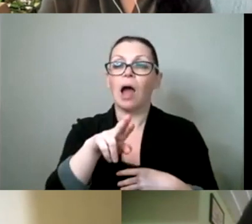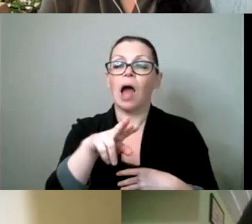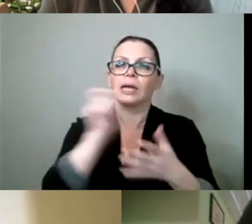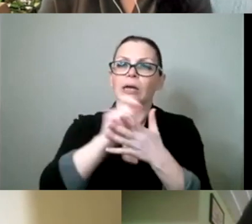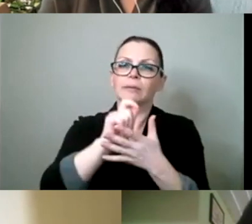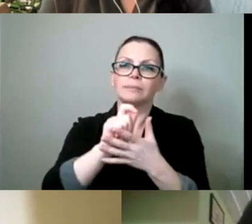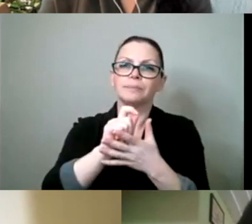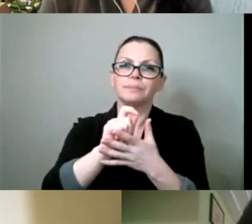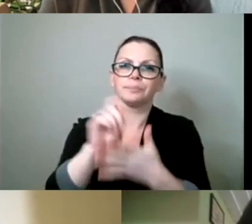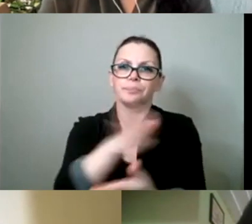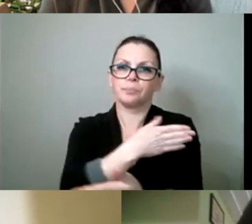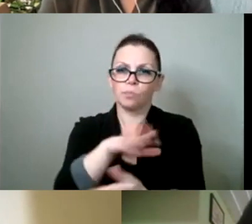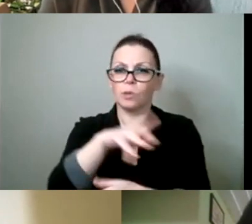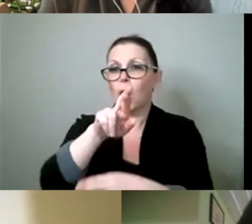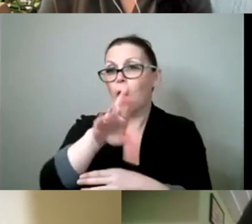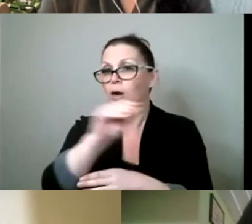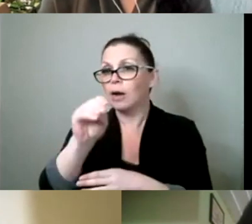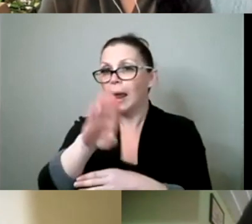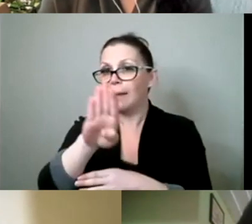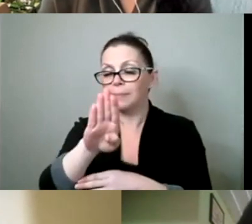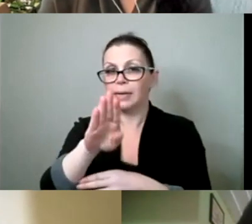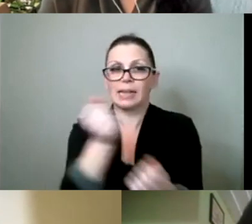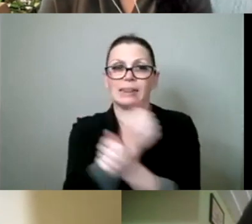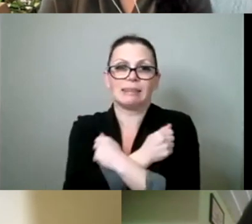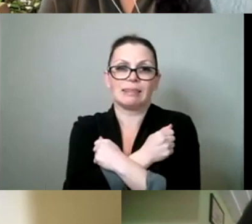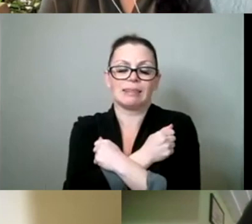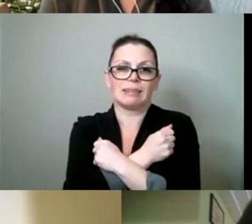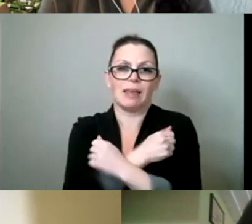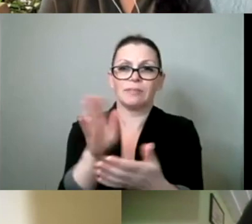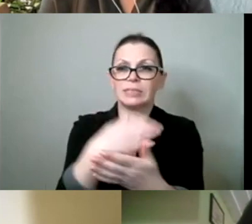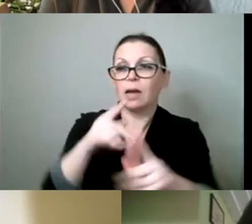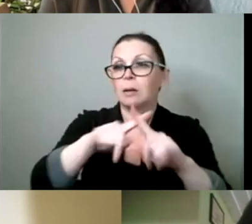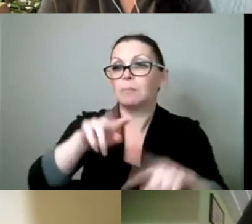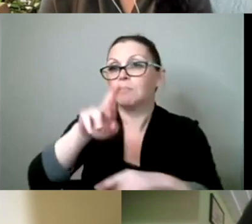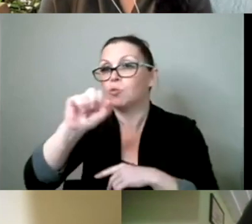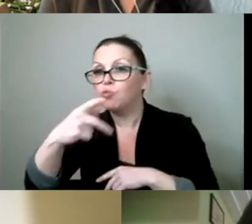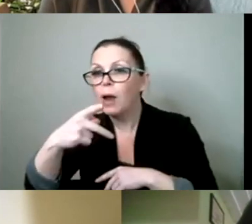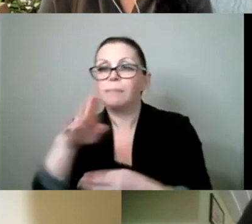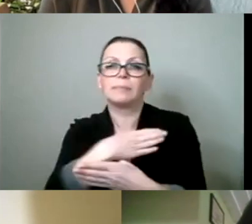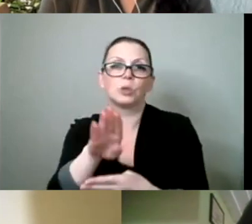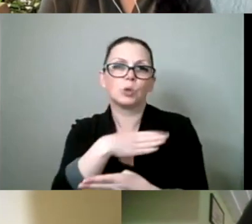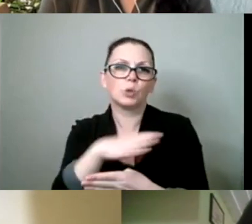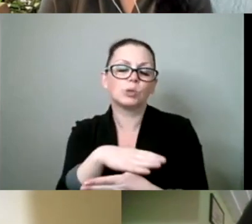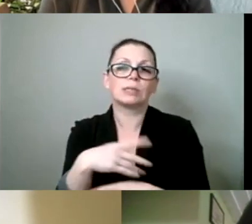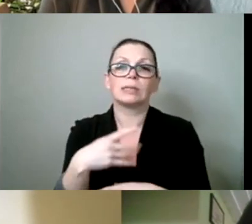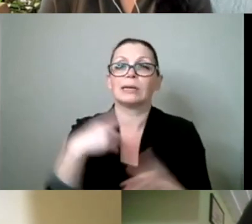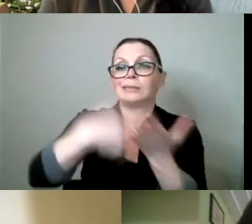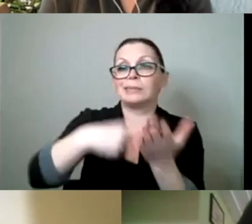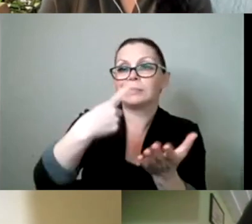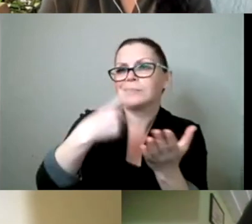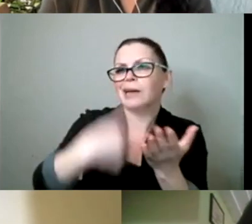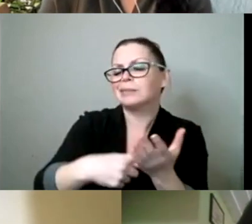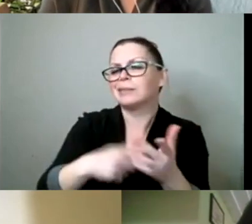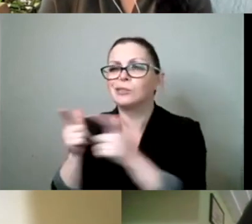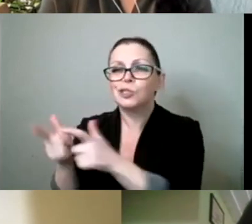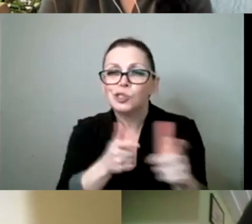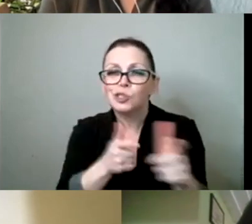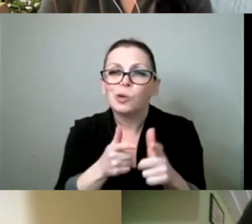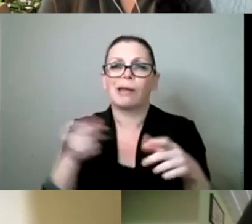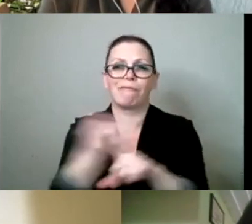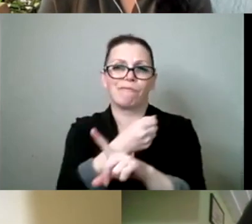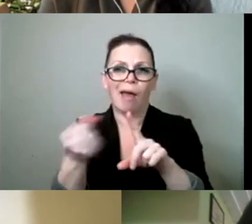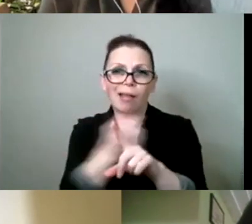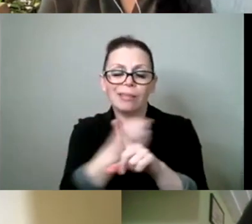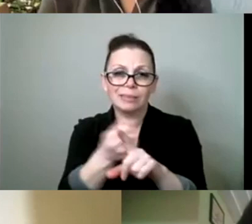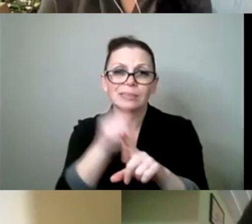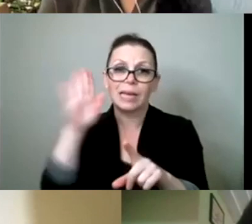songs, but won't get played. But rap music putting out hatred and shooting and, you know, violence, it'll get played all day. So if